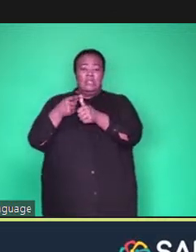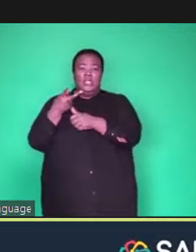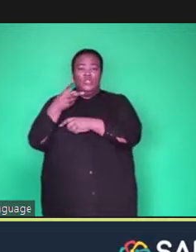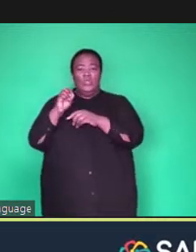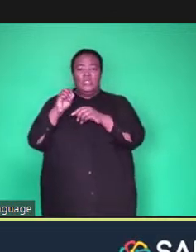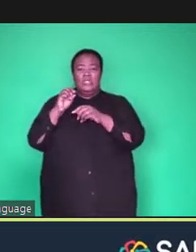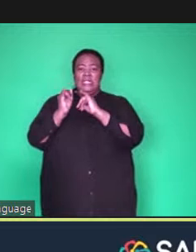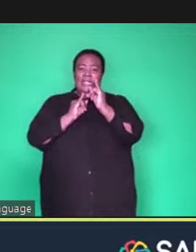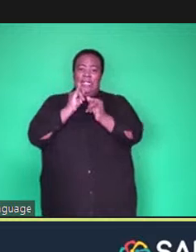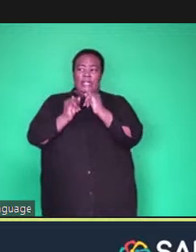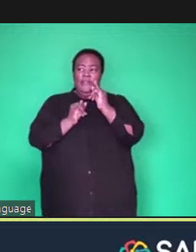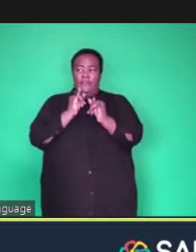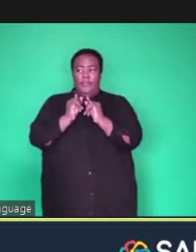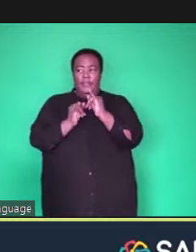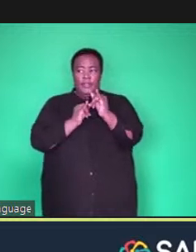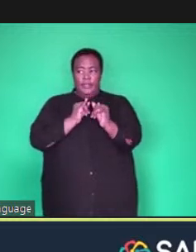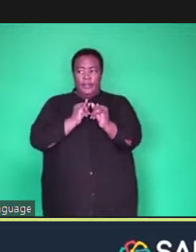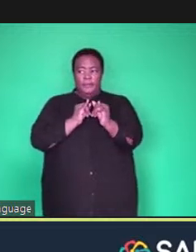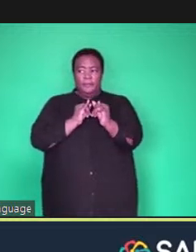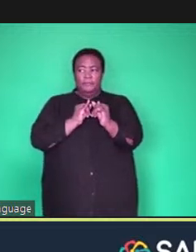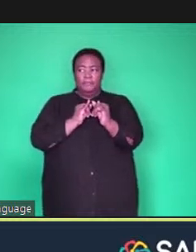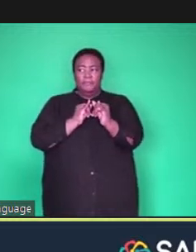million people, and